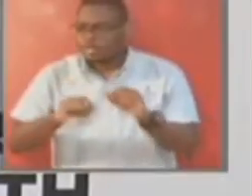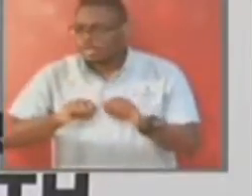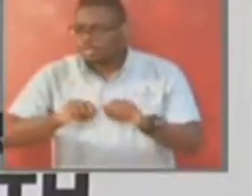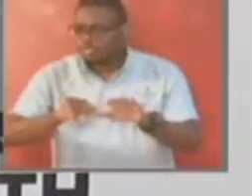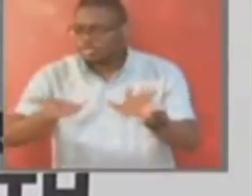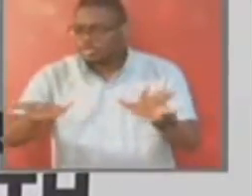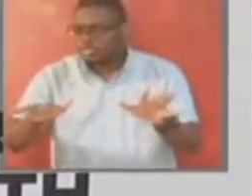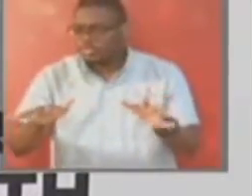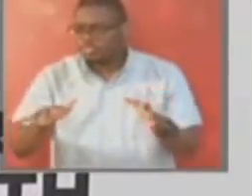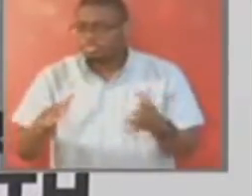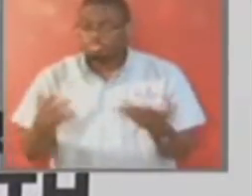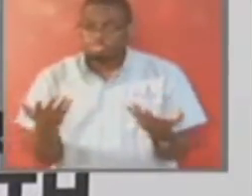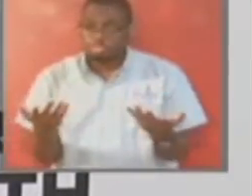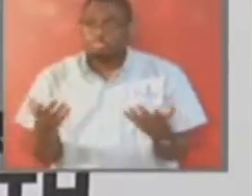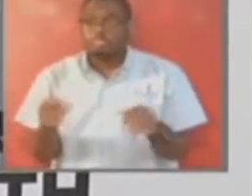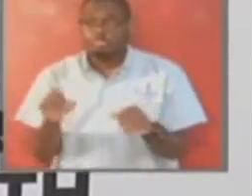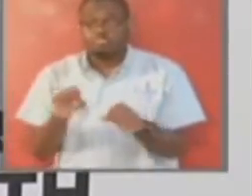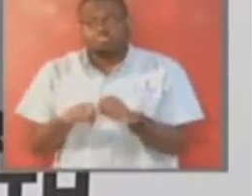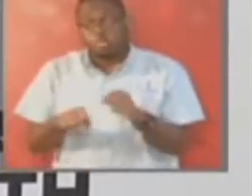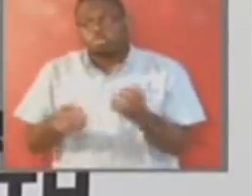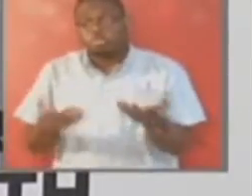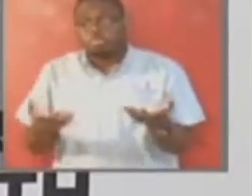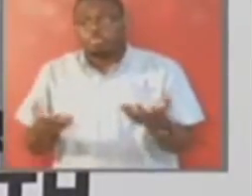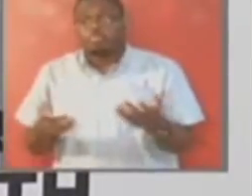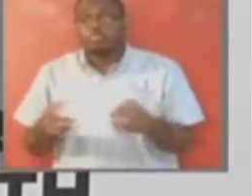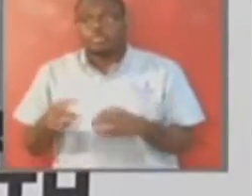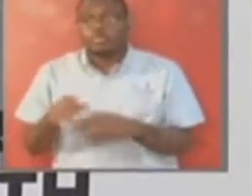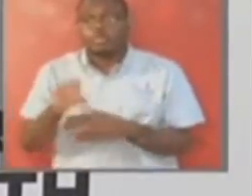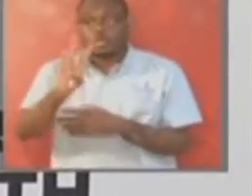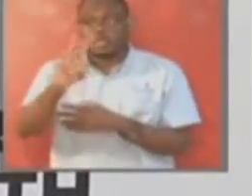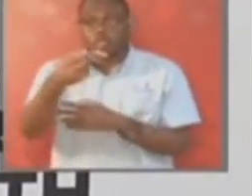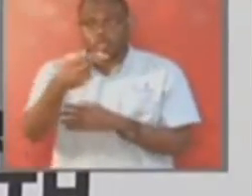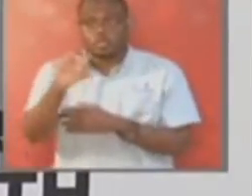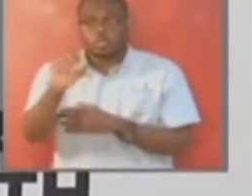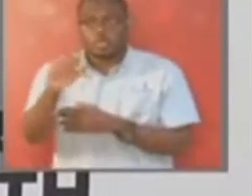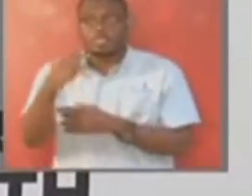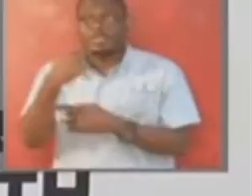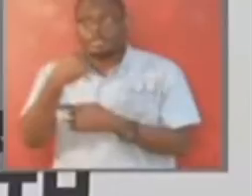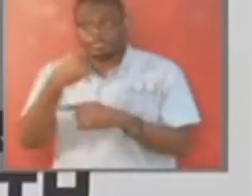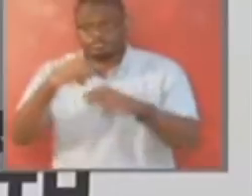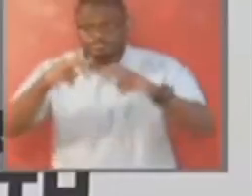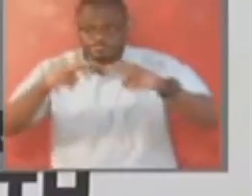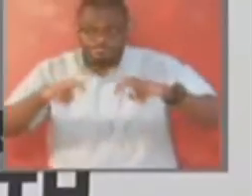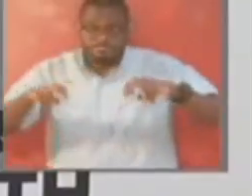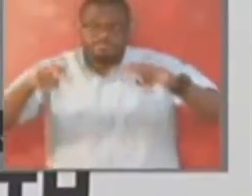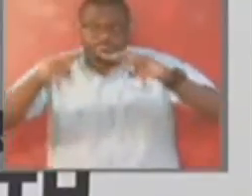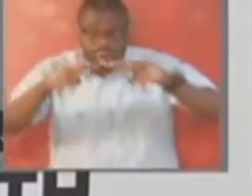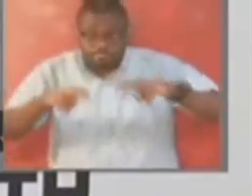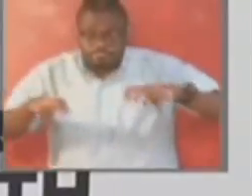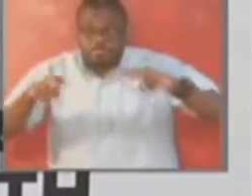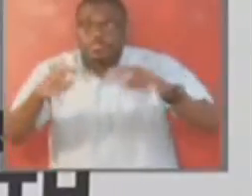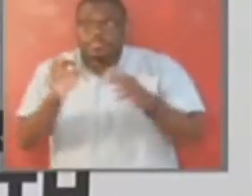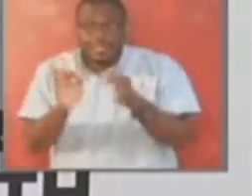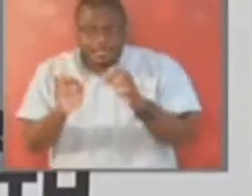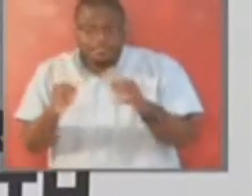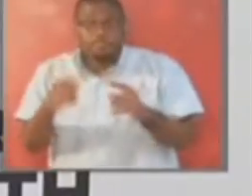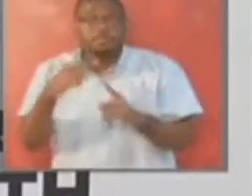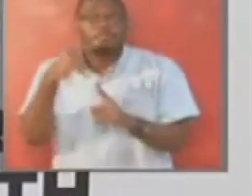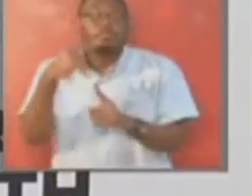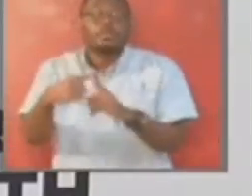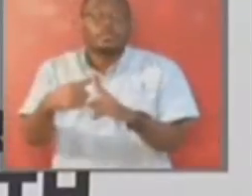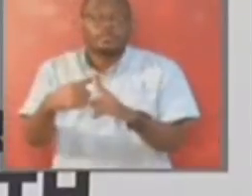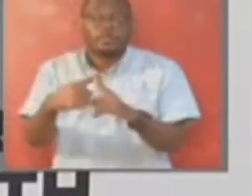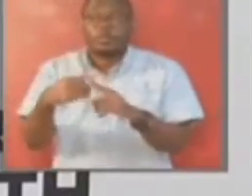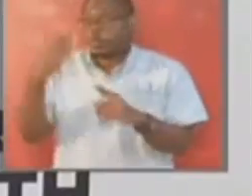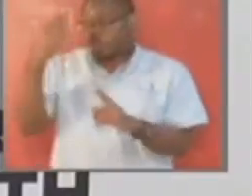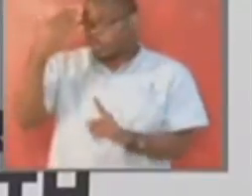So basically, that is where we're at in terms of WHO doing some analysis of the research that has come from different parts of the world, I believe Singapore and a few other